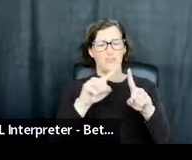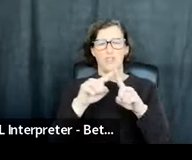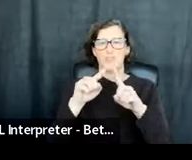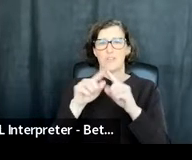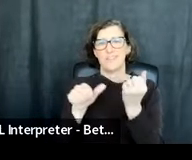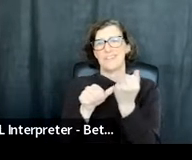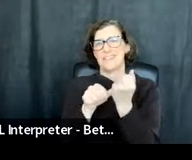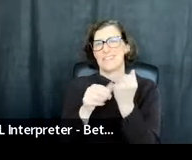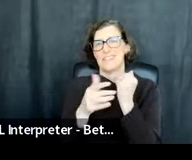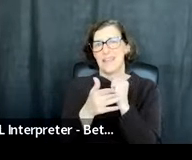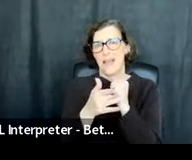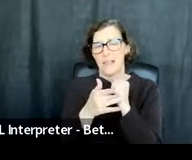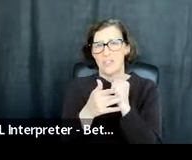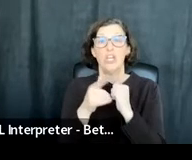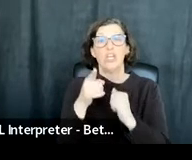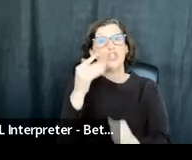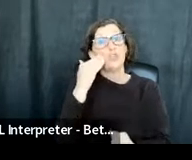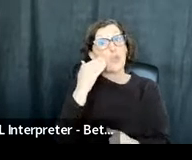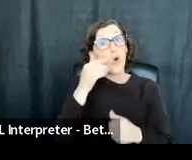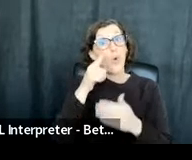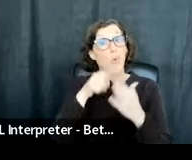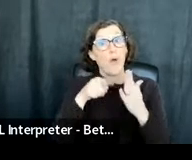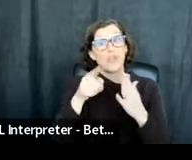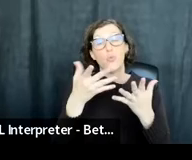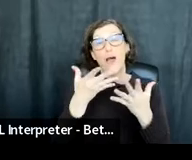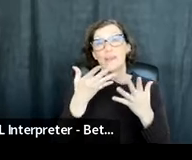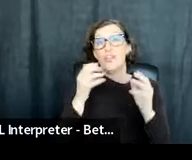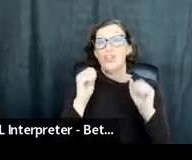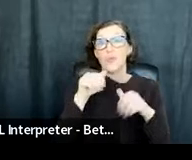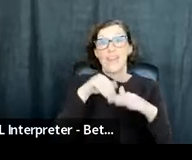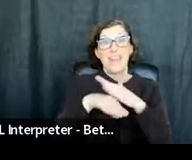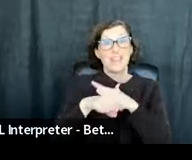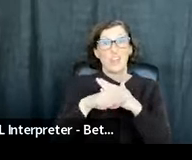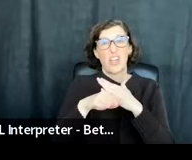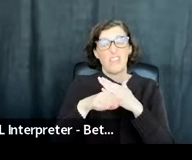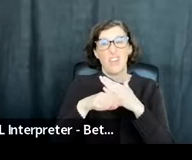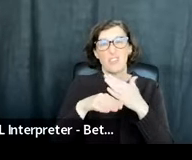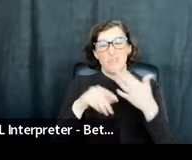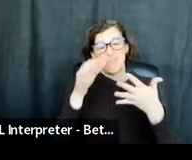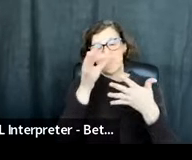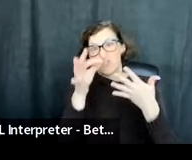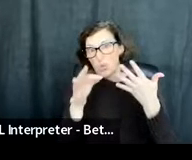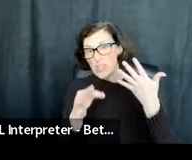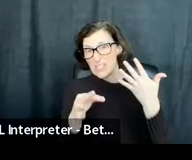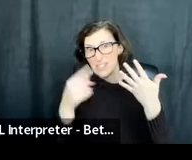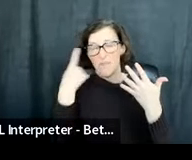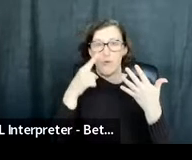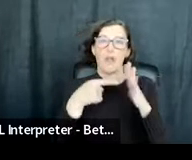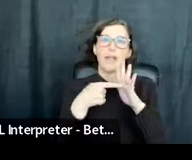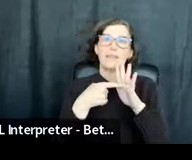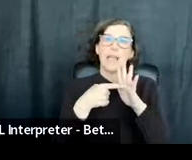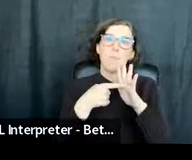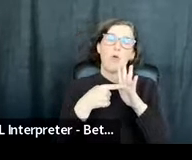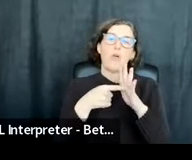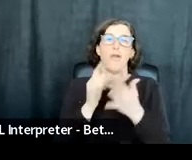disability area. And if you know what you want, you can go in, and maybe there's even a few choices for, say, a video magnifier